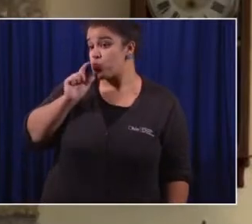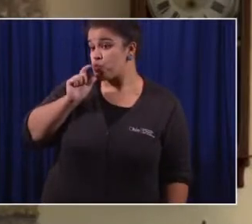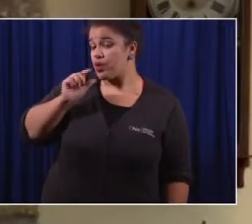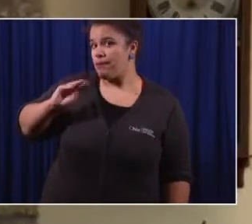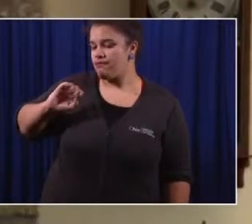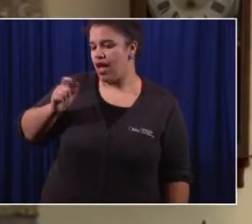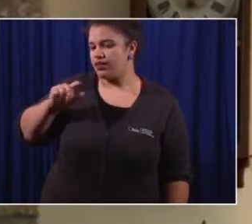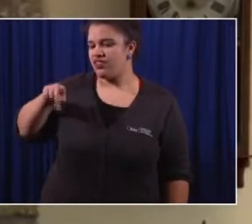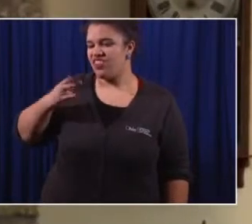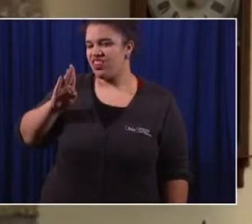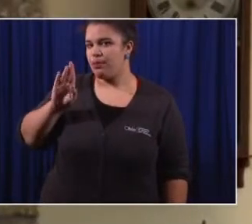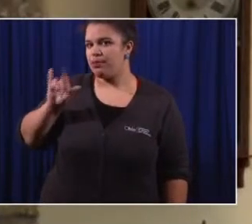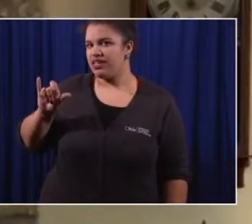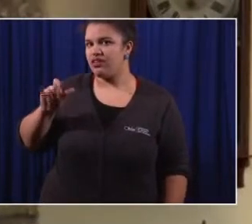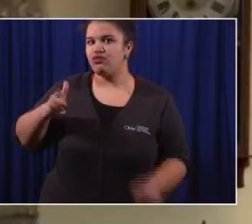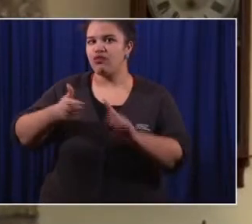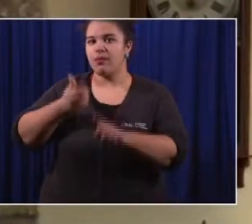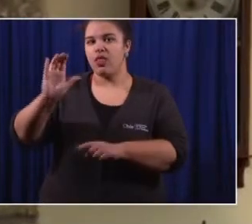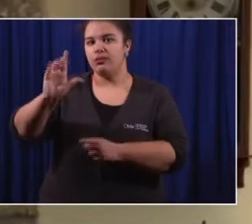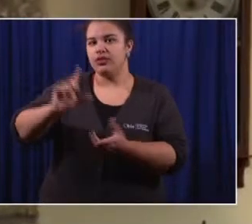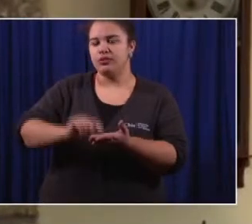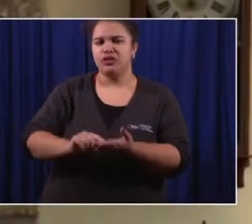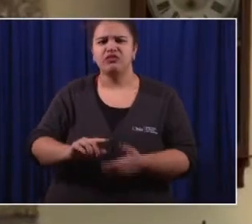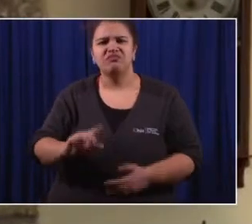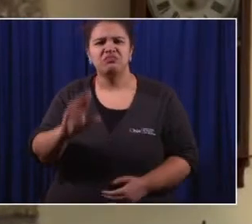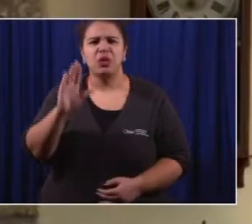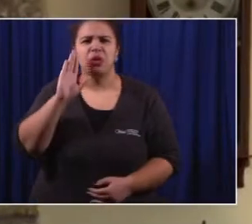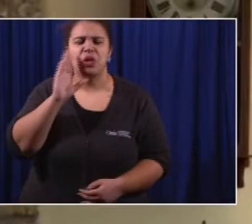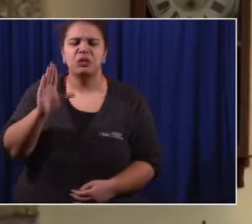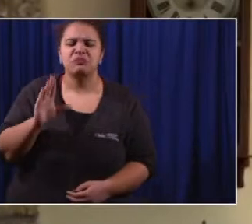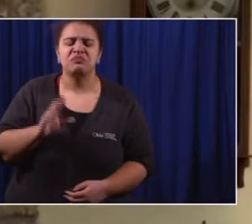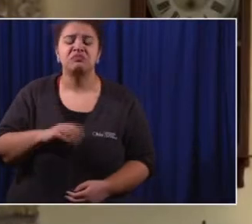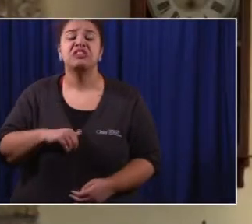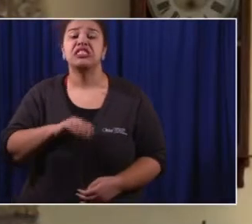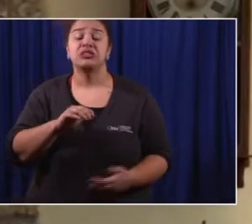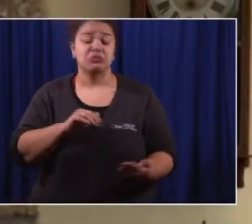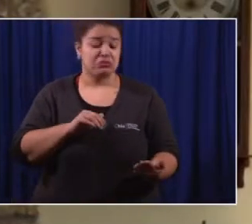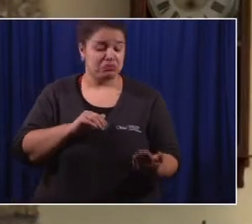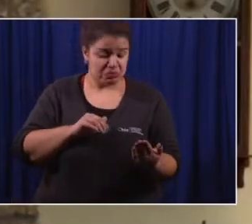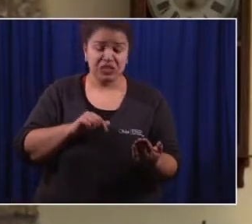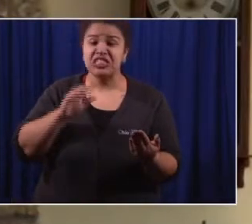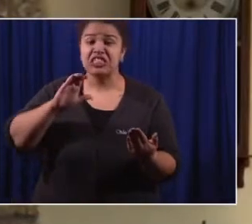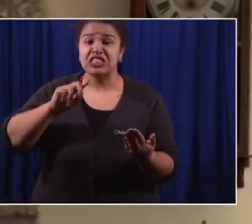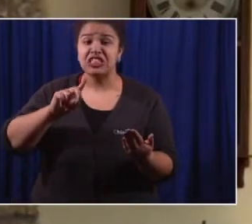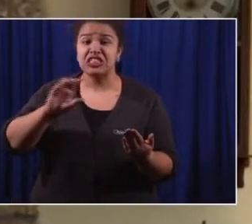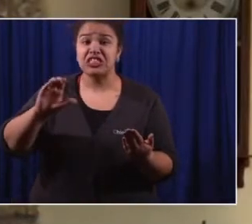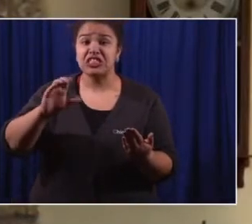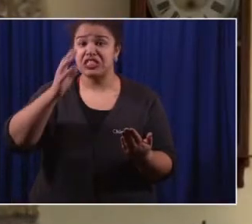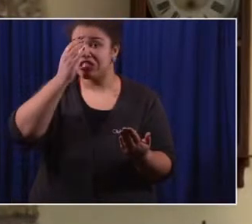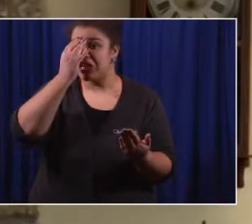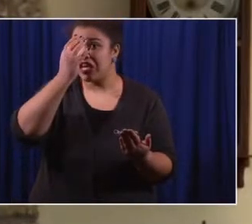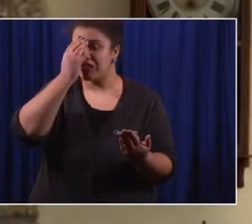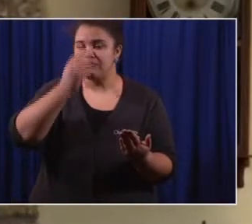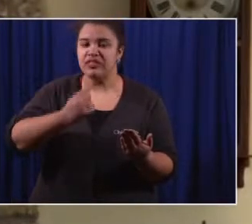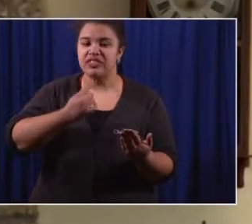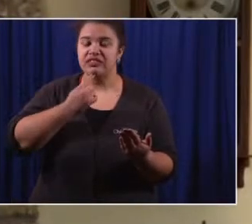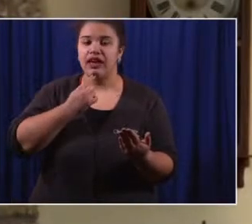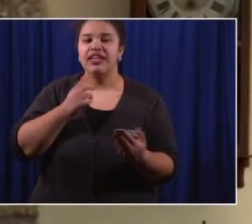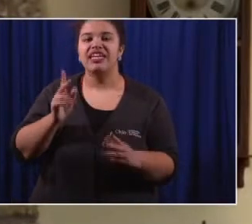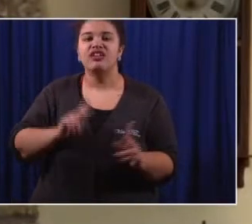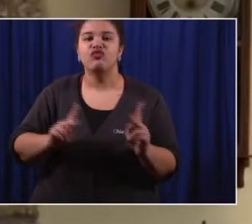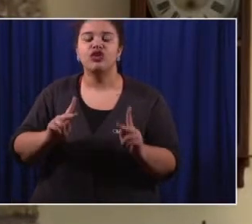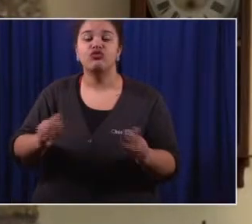Max. Hey, Governor. So data from the CDC shows that this year alone, more Alzheimer's and